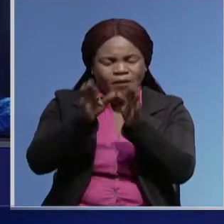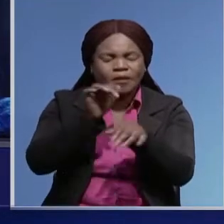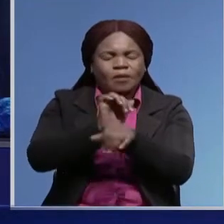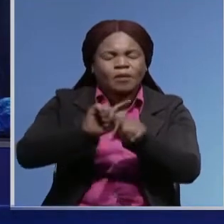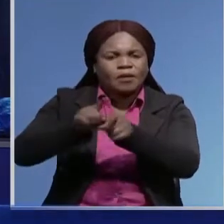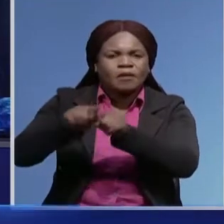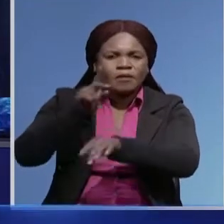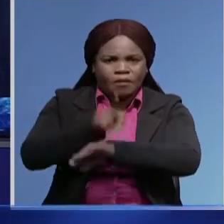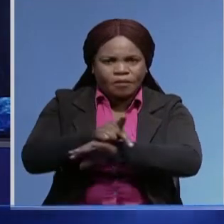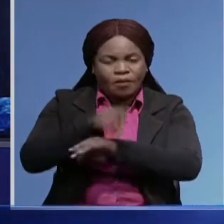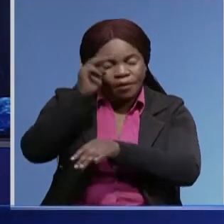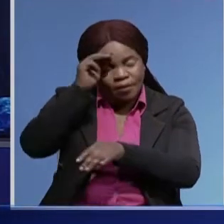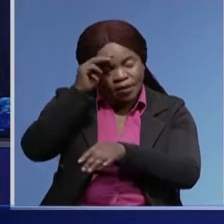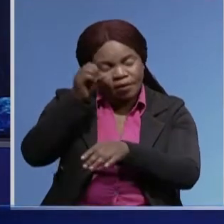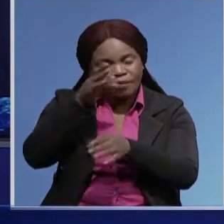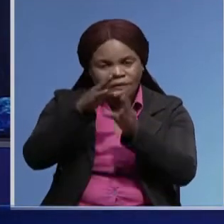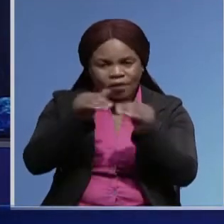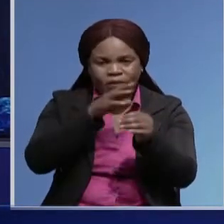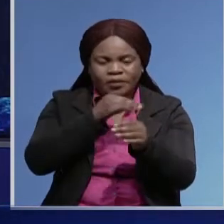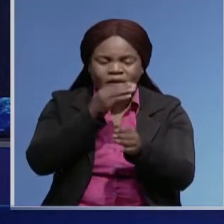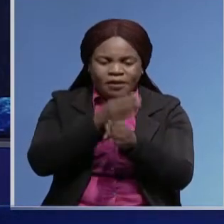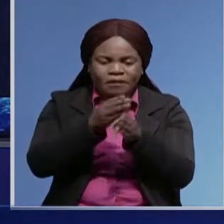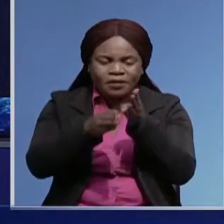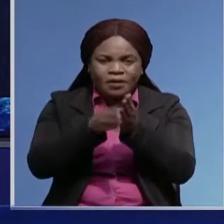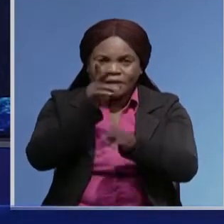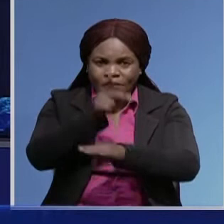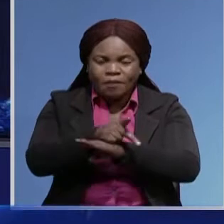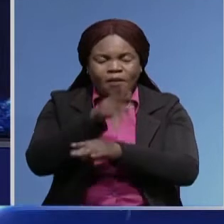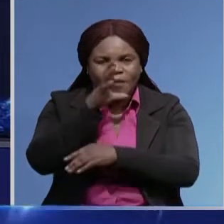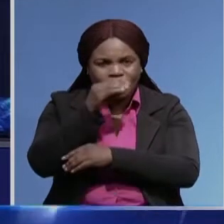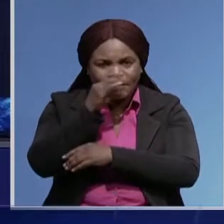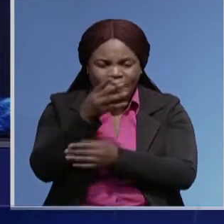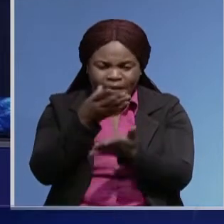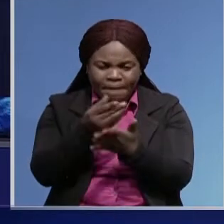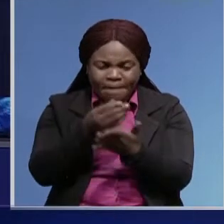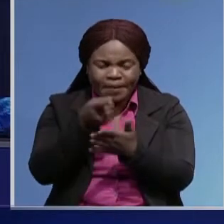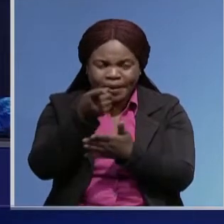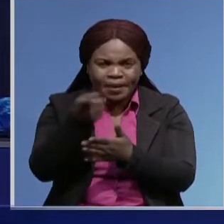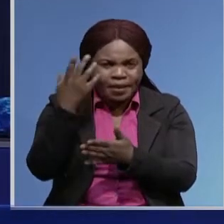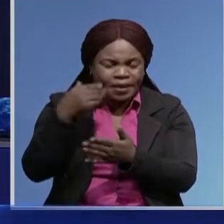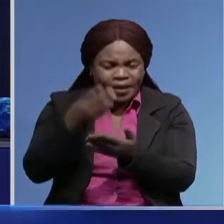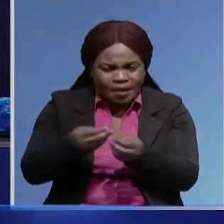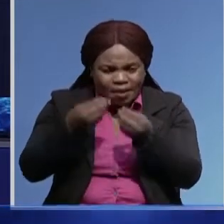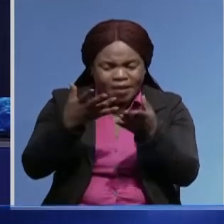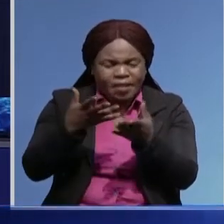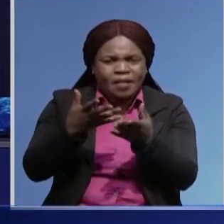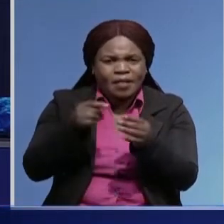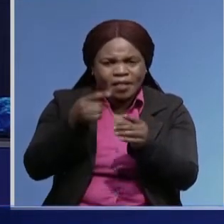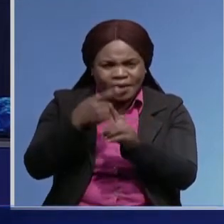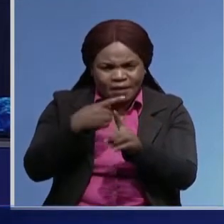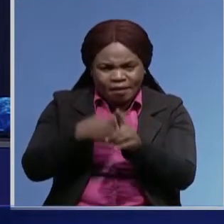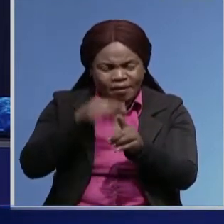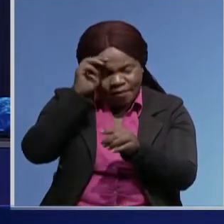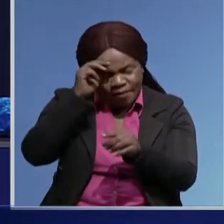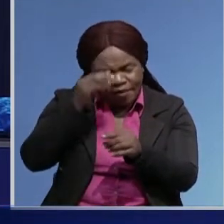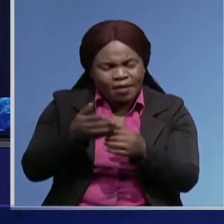of Housing and Infrastructure Development Permanent Secretary Danny Mfune says the monies which were released early this month to the ministry were further